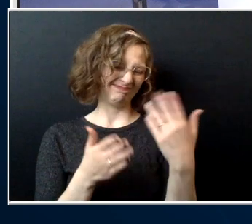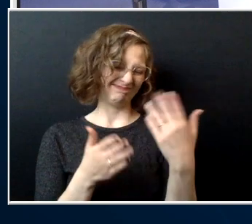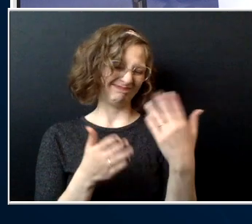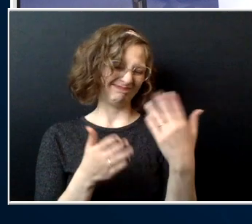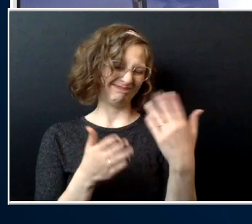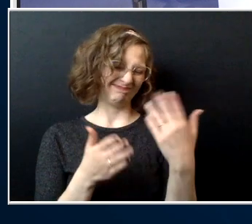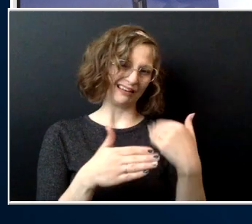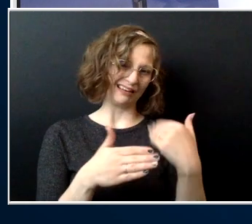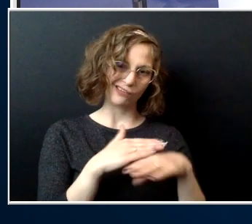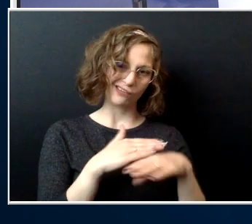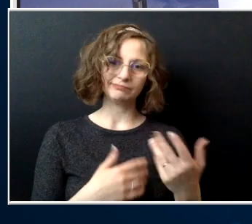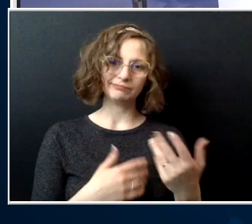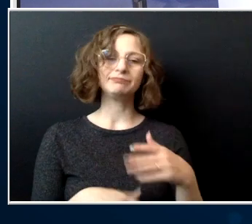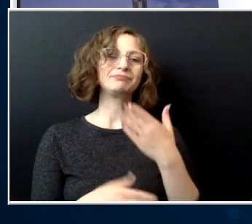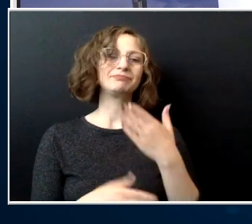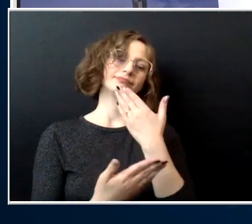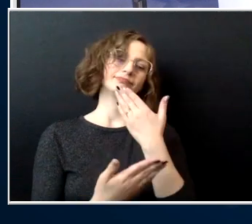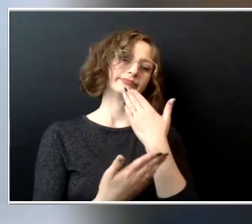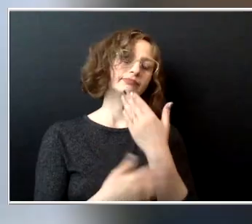being here today. Dr. Kennedy.